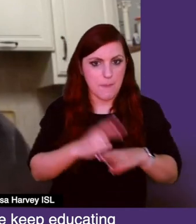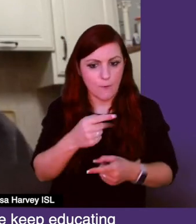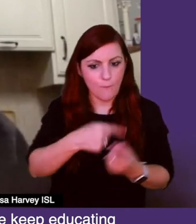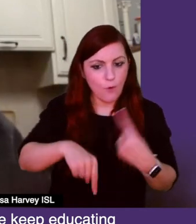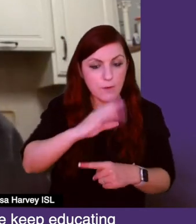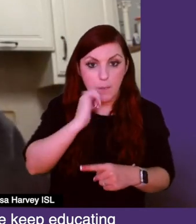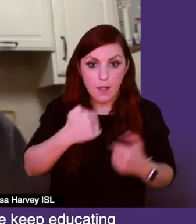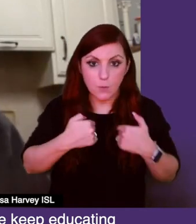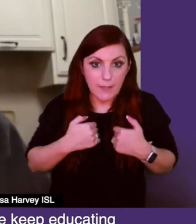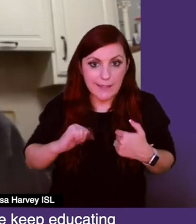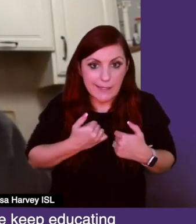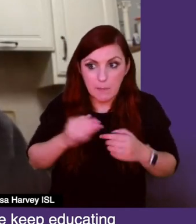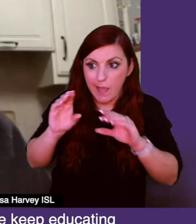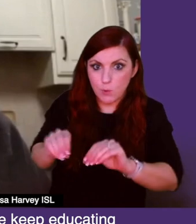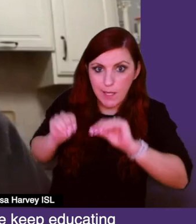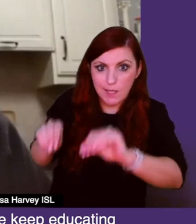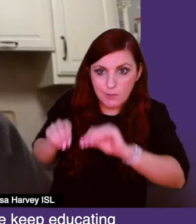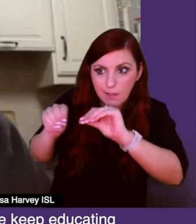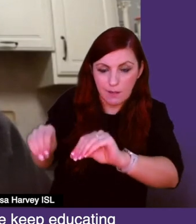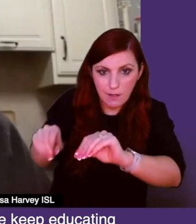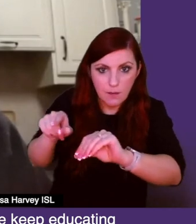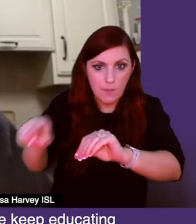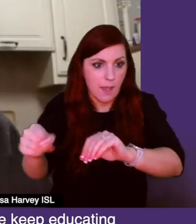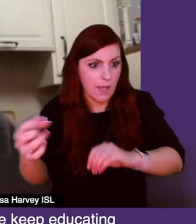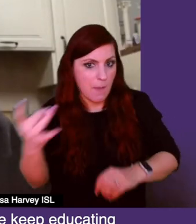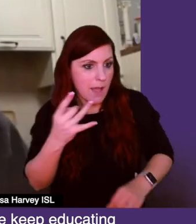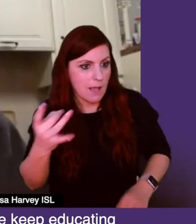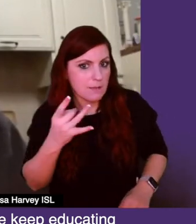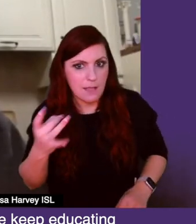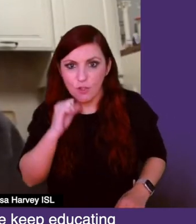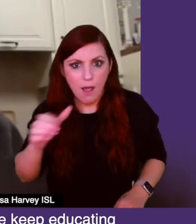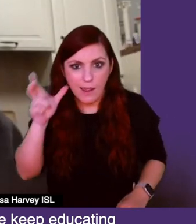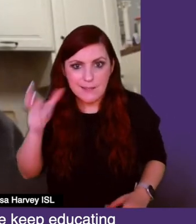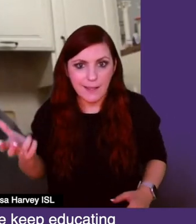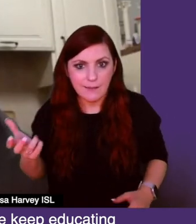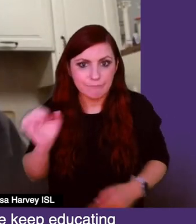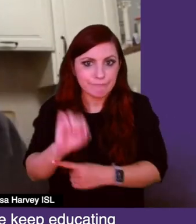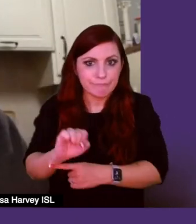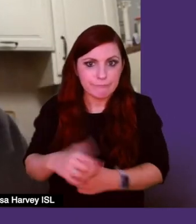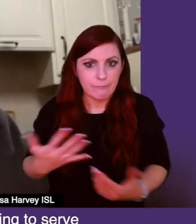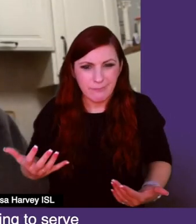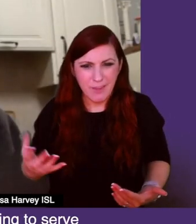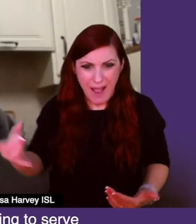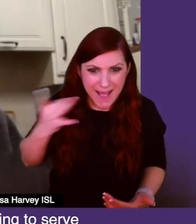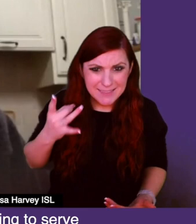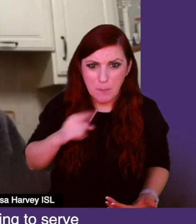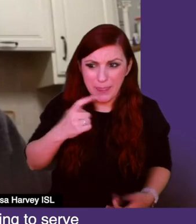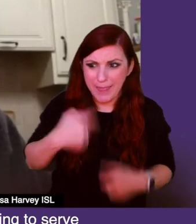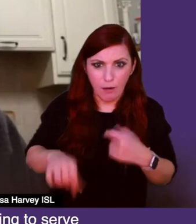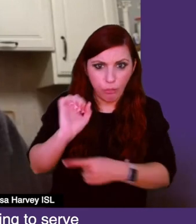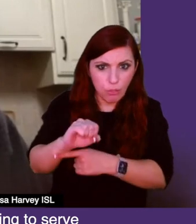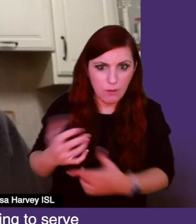us, because we keep educating, but the people who keep asking for the lessons just aren't listening properly. And